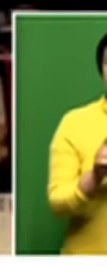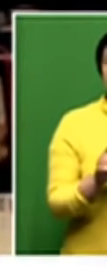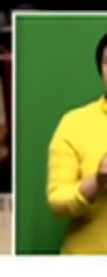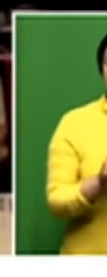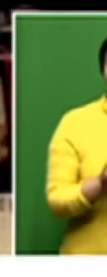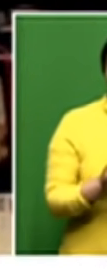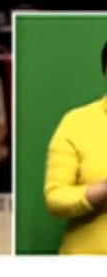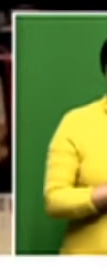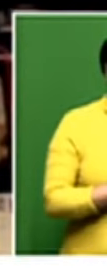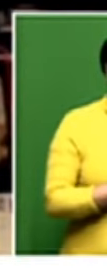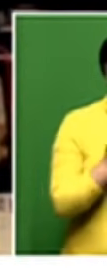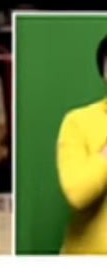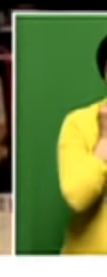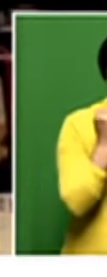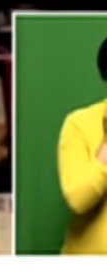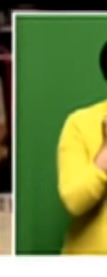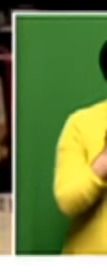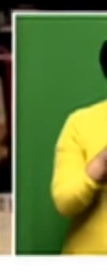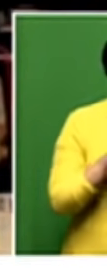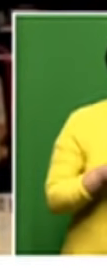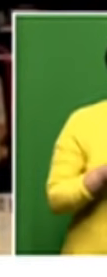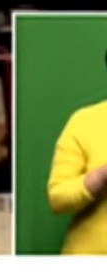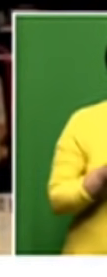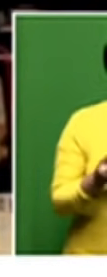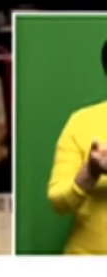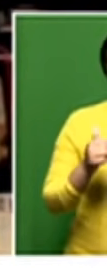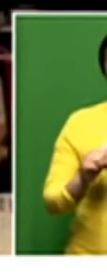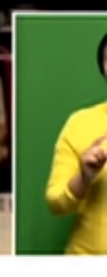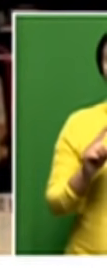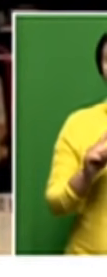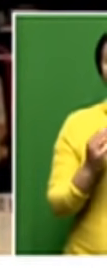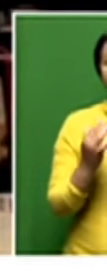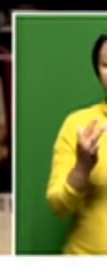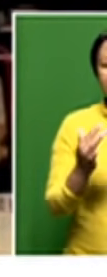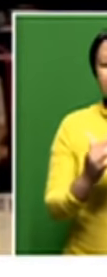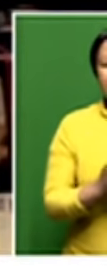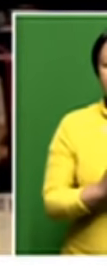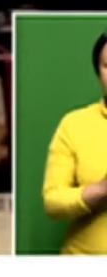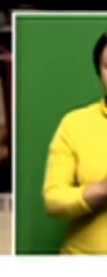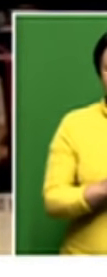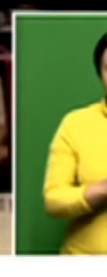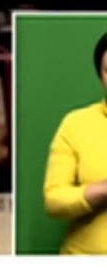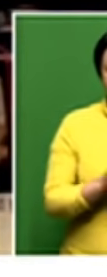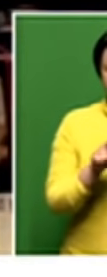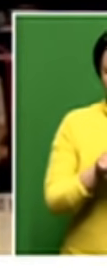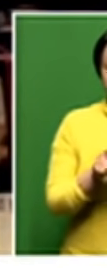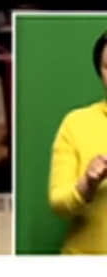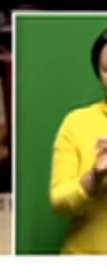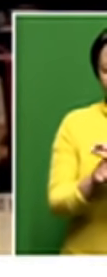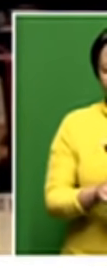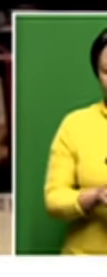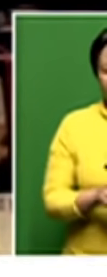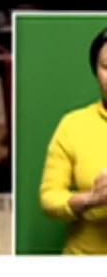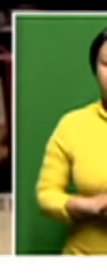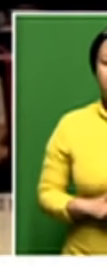some of the vegetable products like your green beans and so forth. We produce on average out